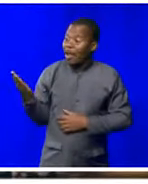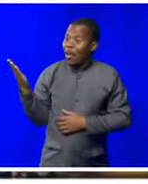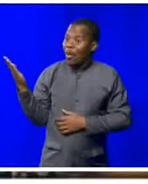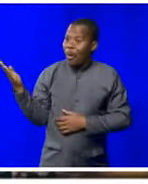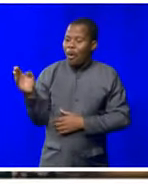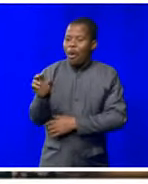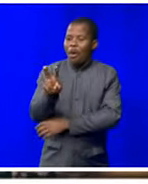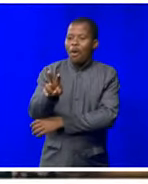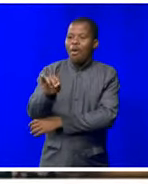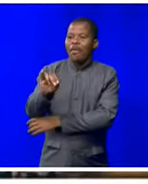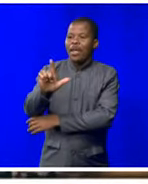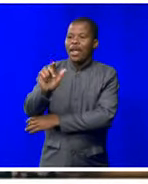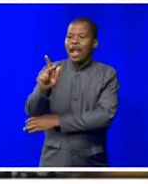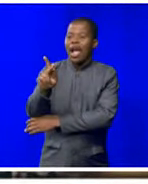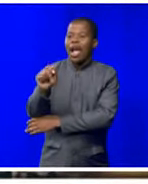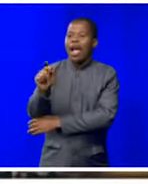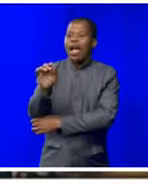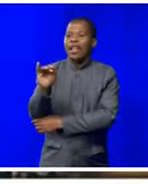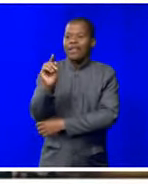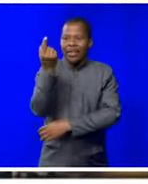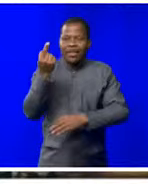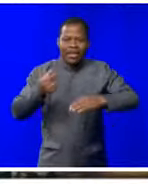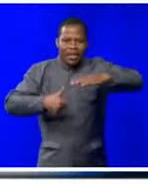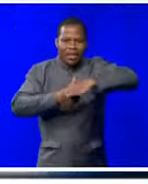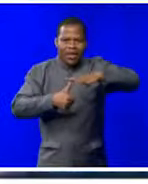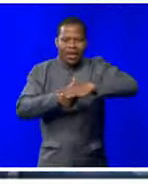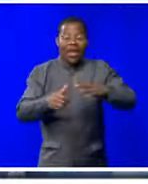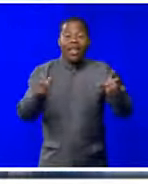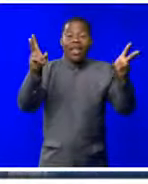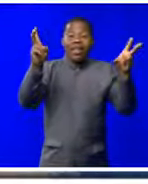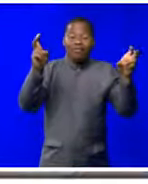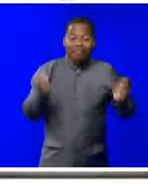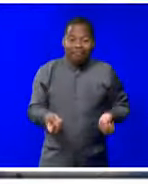alongside Zamanzi Manze, and here are your top stories.